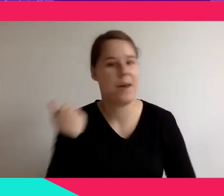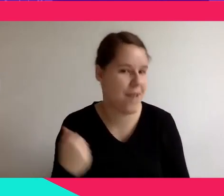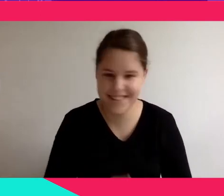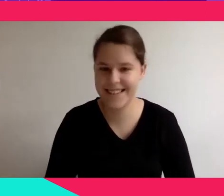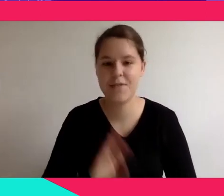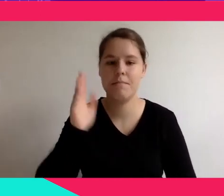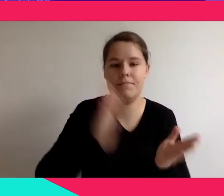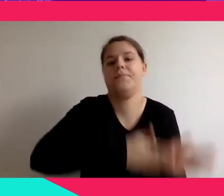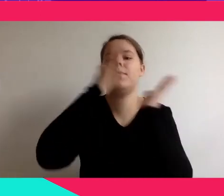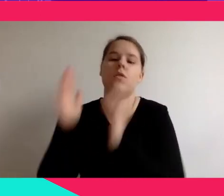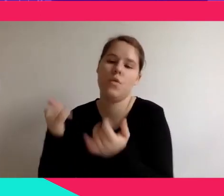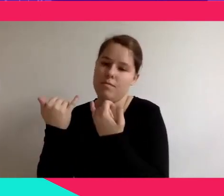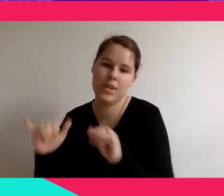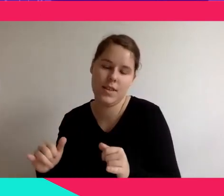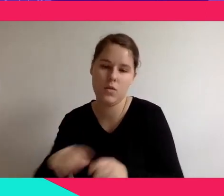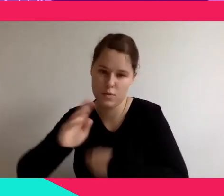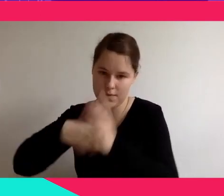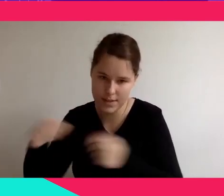of engagement.